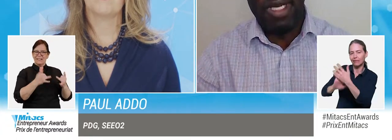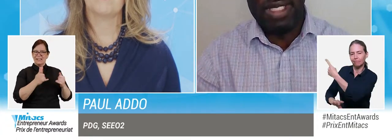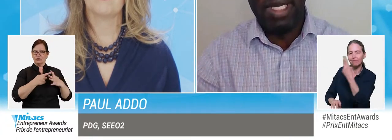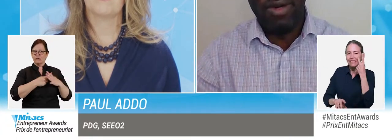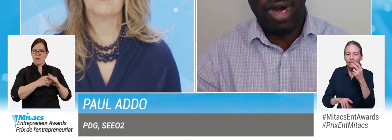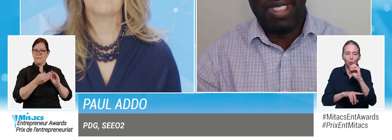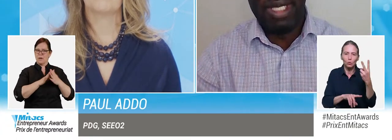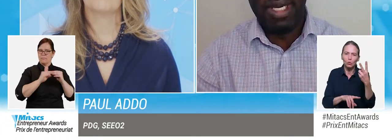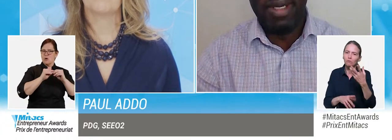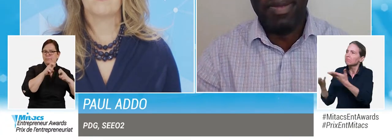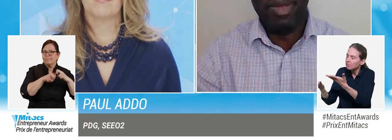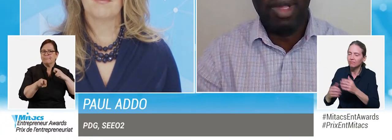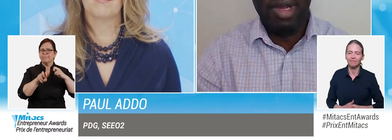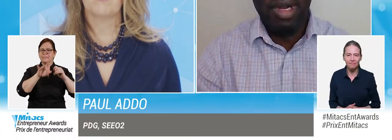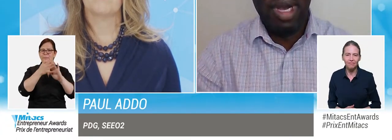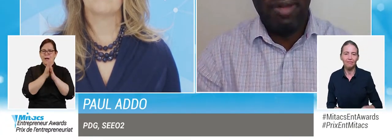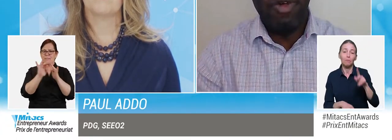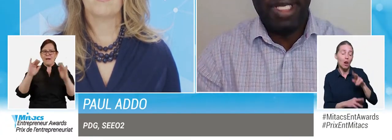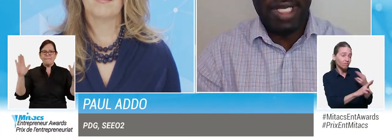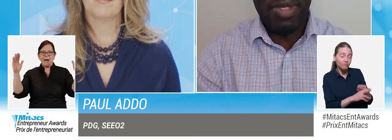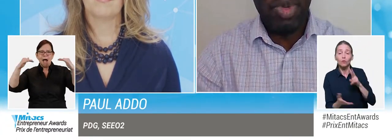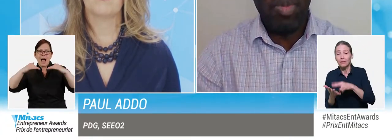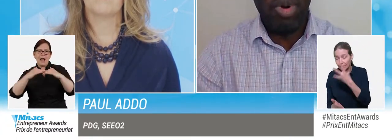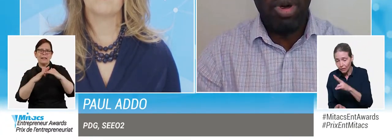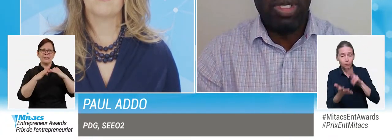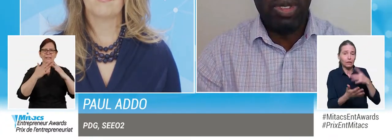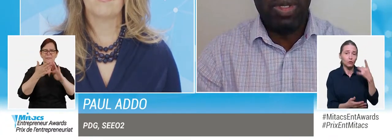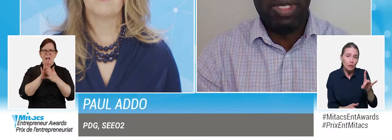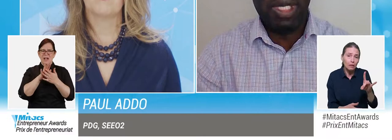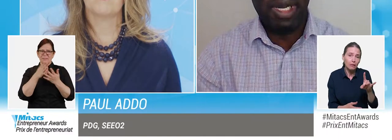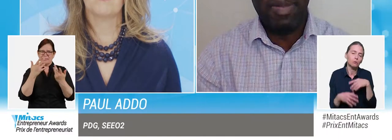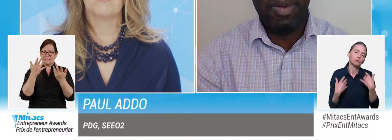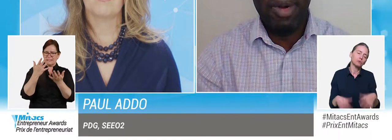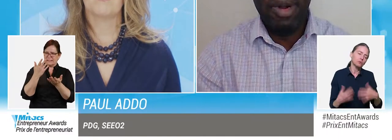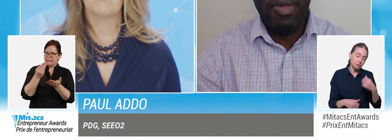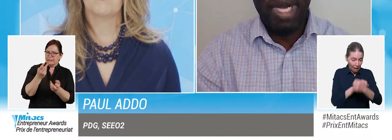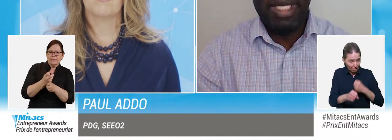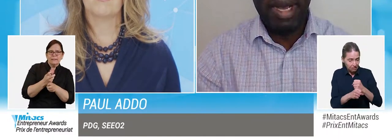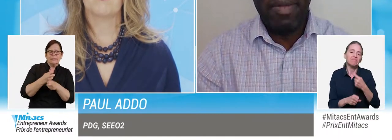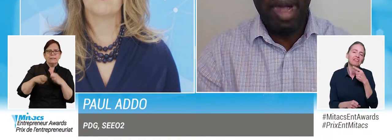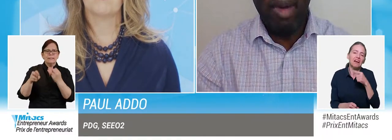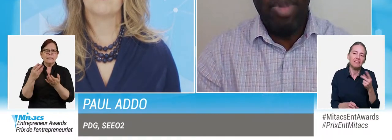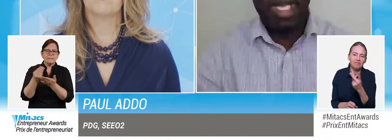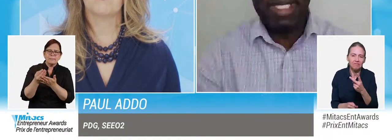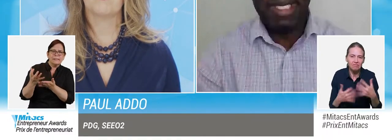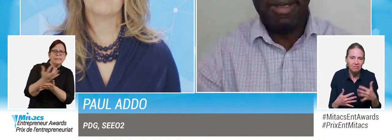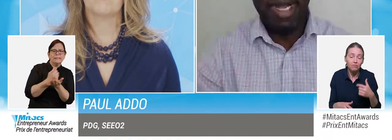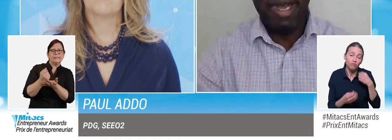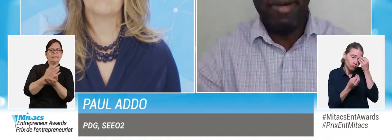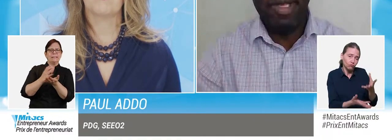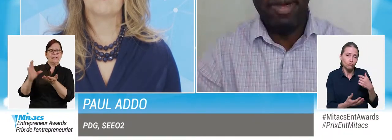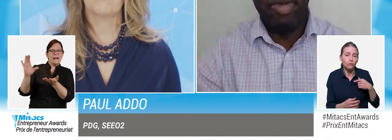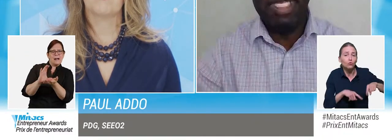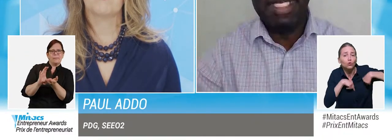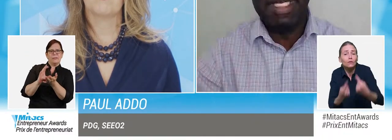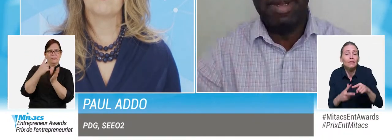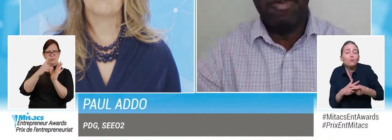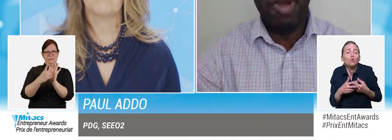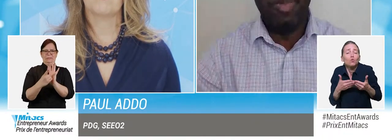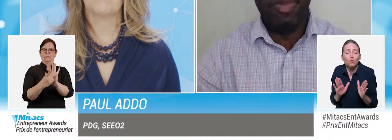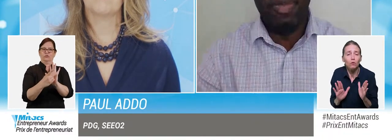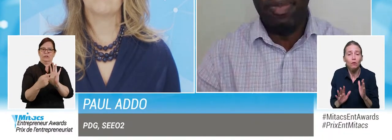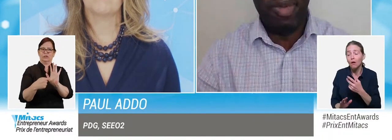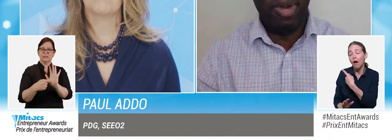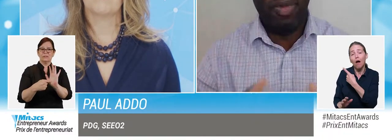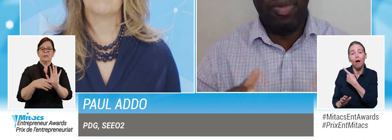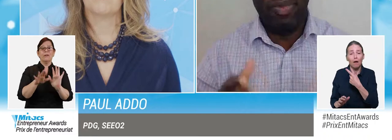right funds, the right advisors to be on board, you know, to scale up. But our biggest hurdle now, you know, which is not